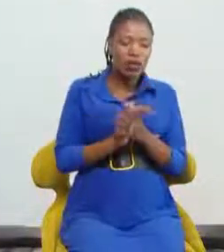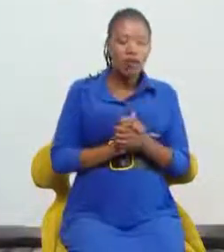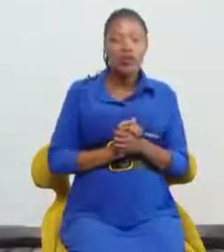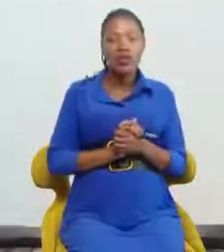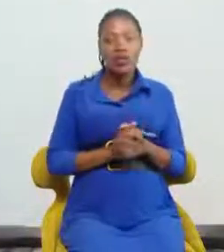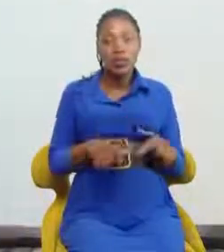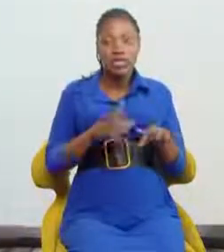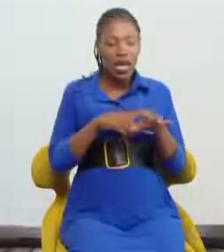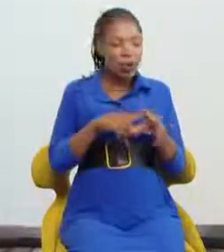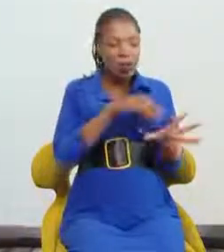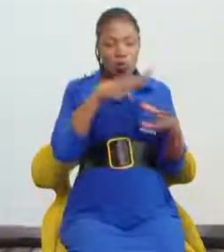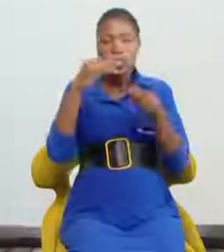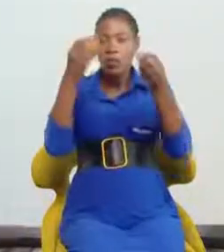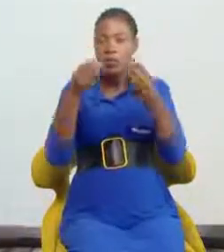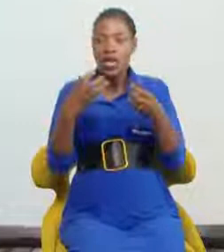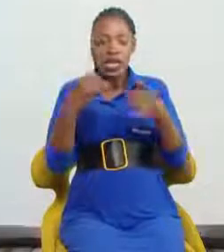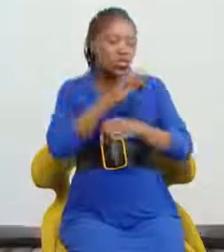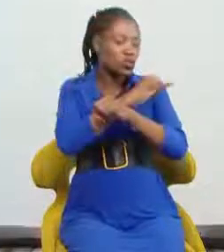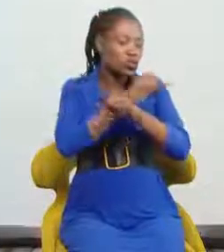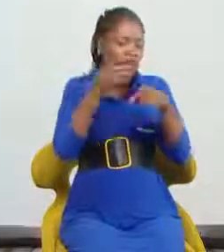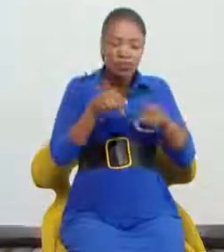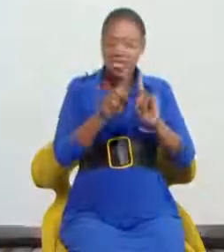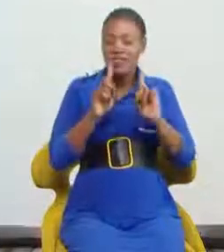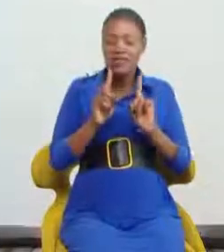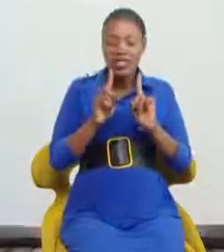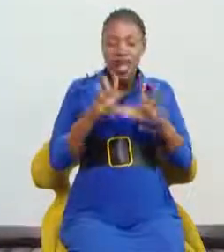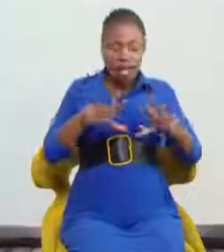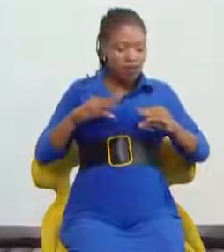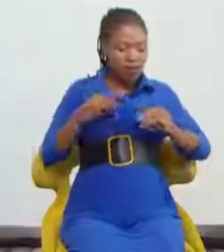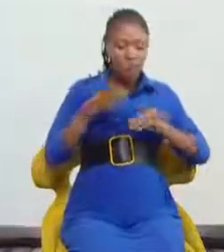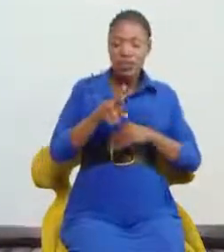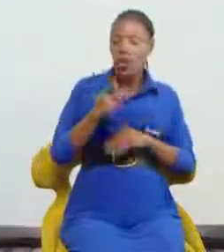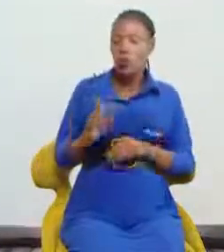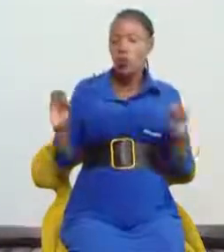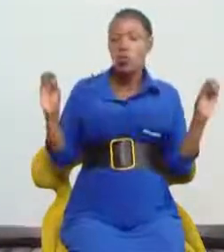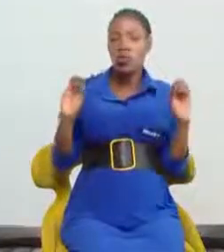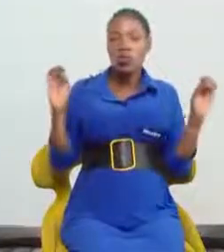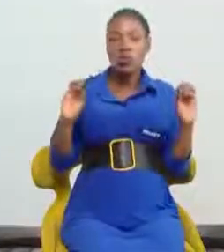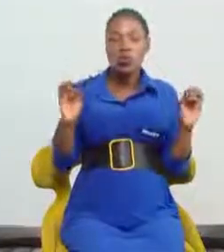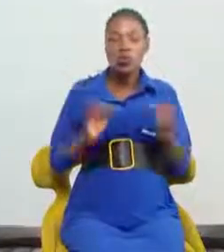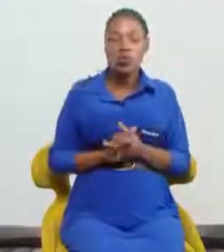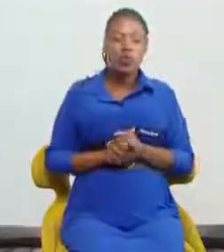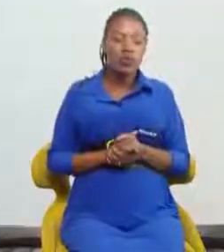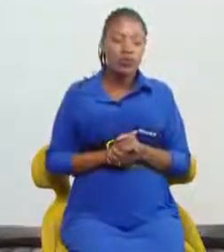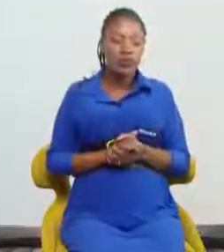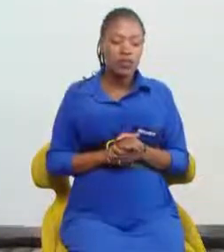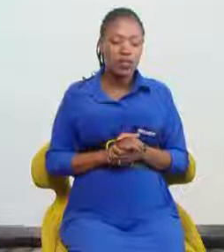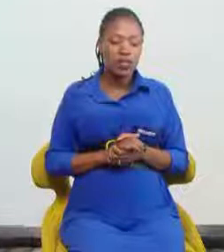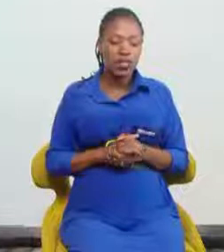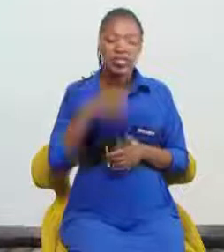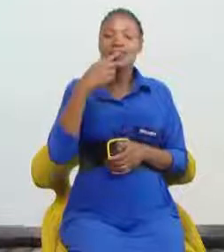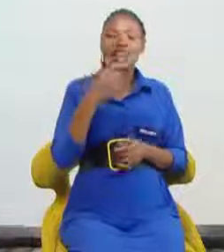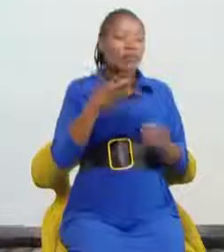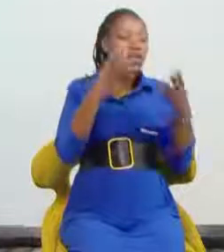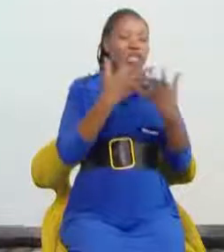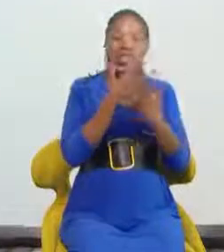several institutions, and they did not want, they will find plenty of things to